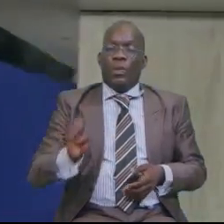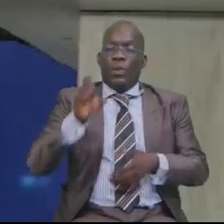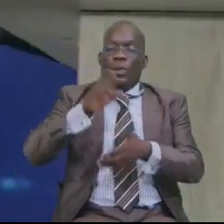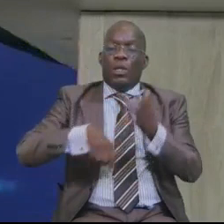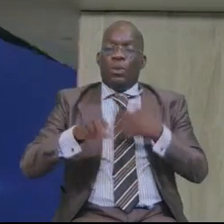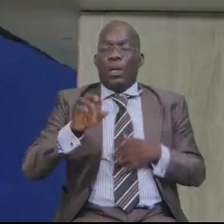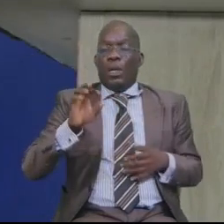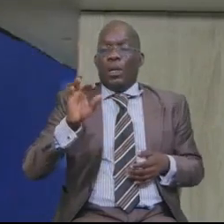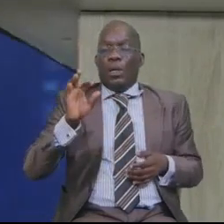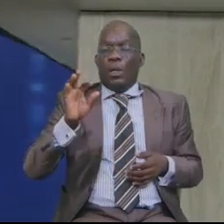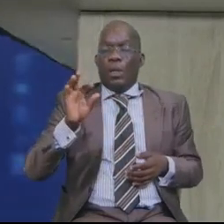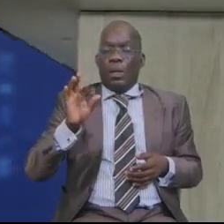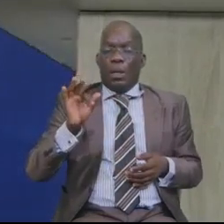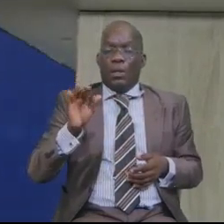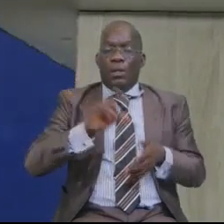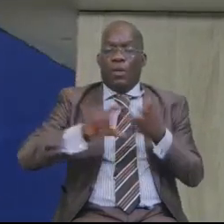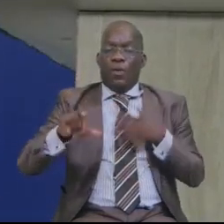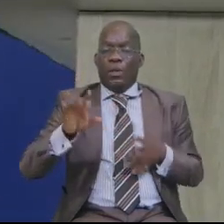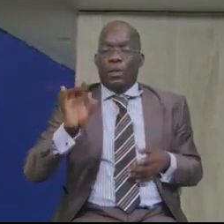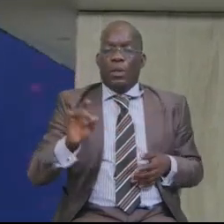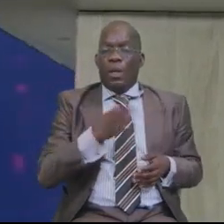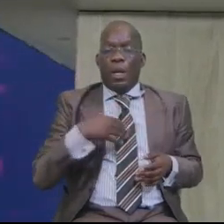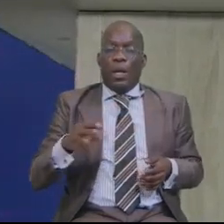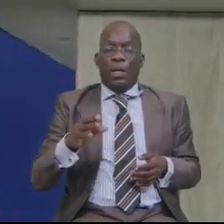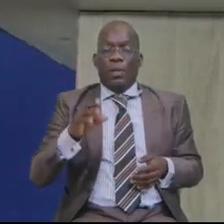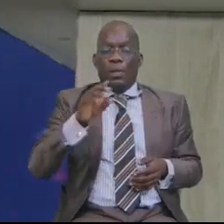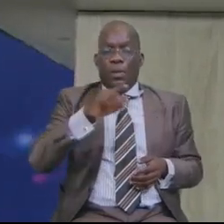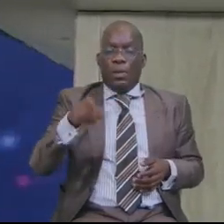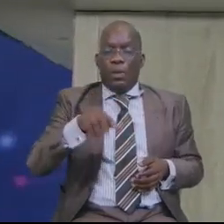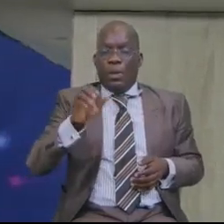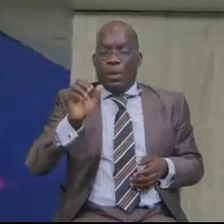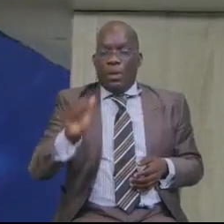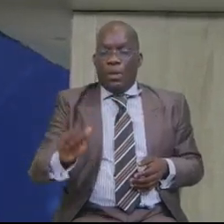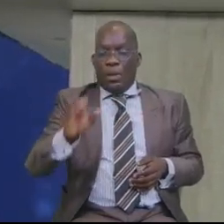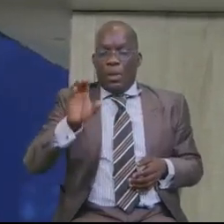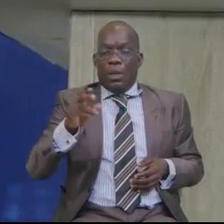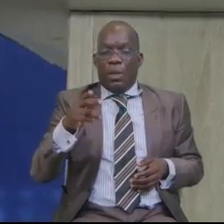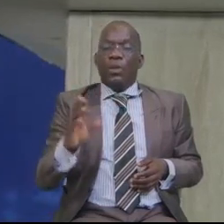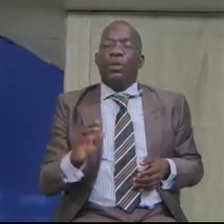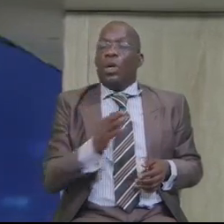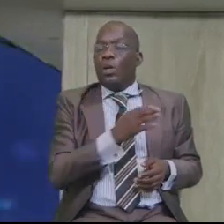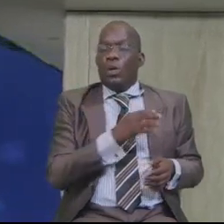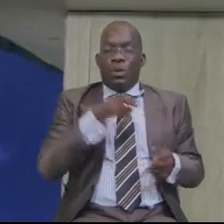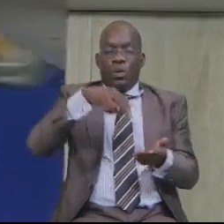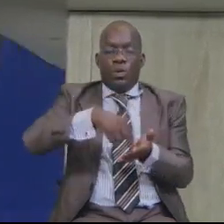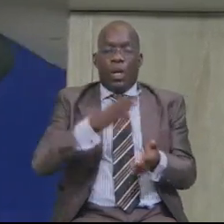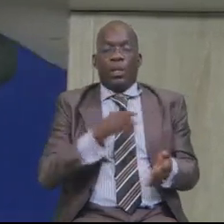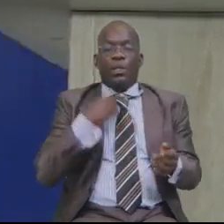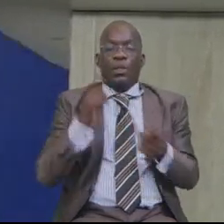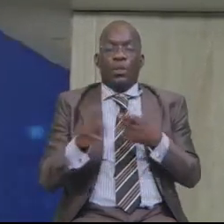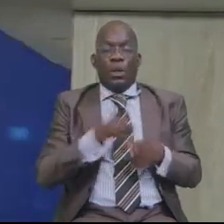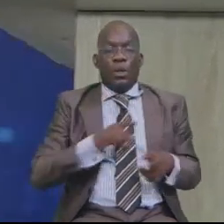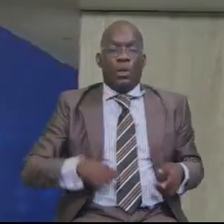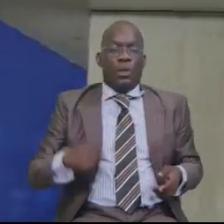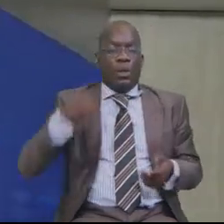19, verse 8, and Zacchaeus stood and said unto the Lord, behold, Lord, he had